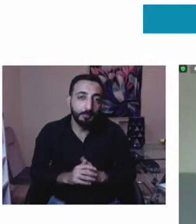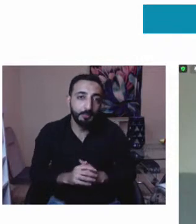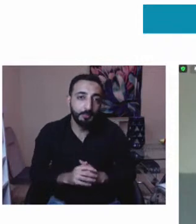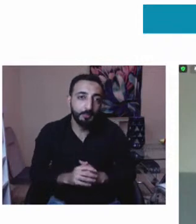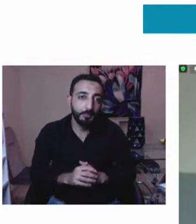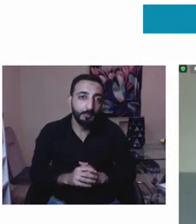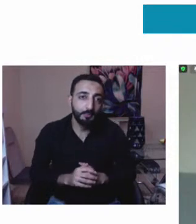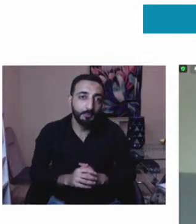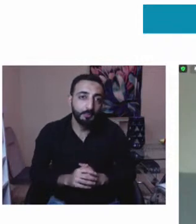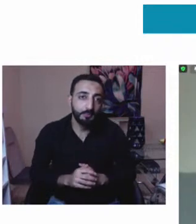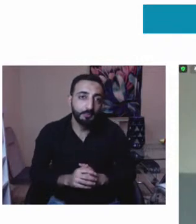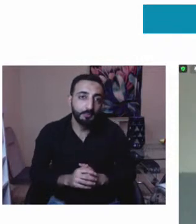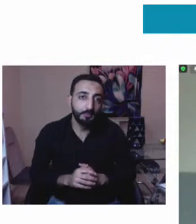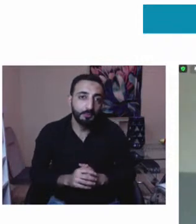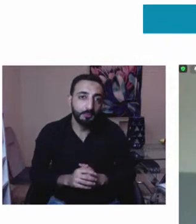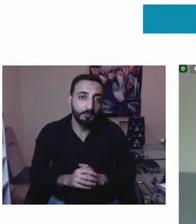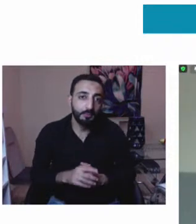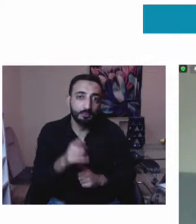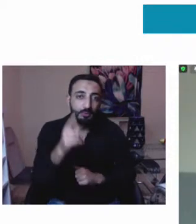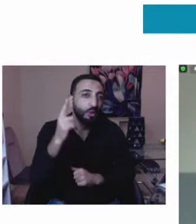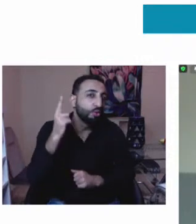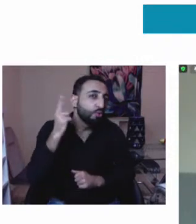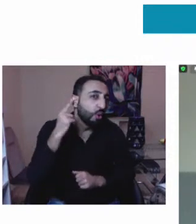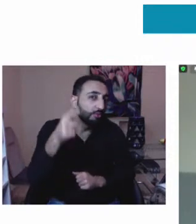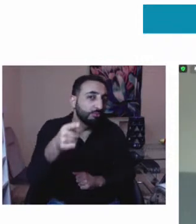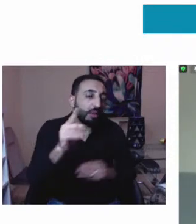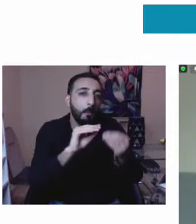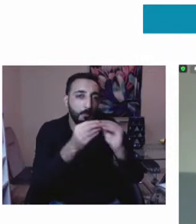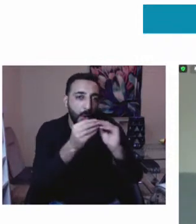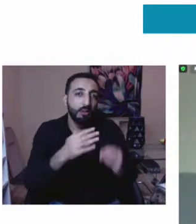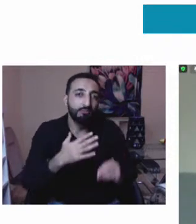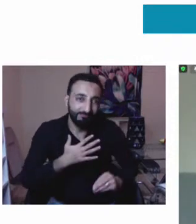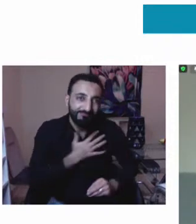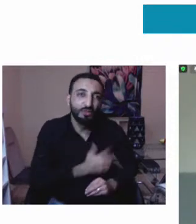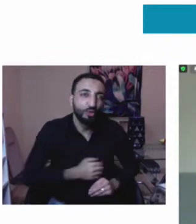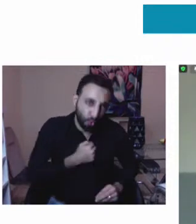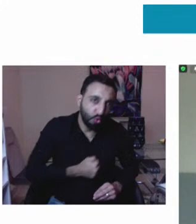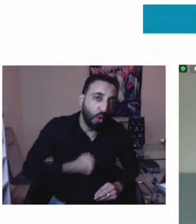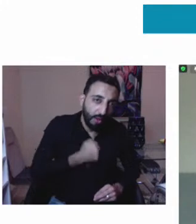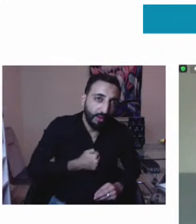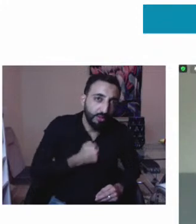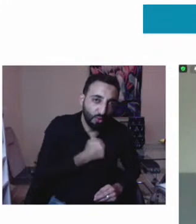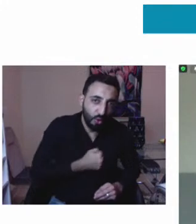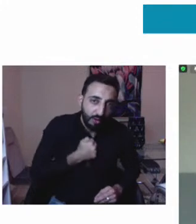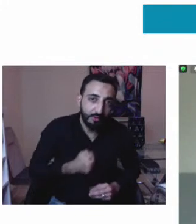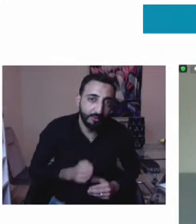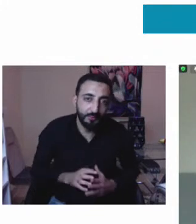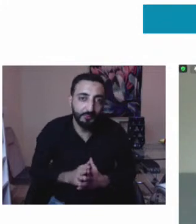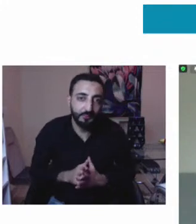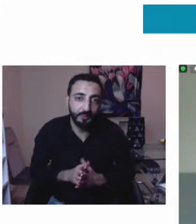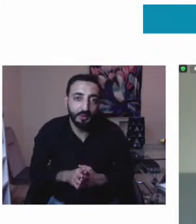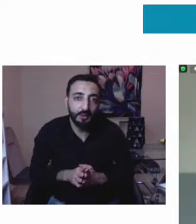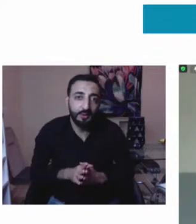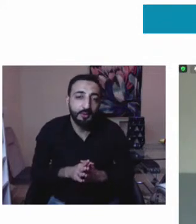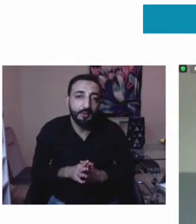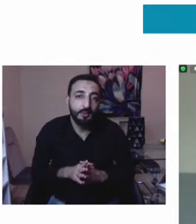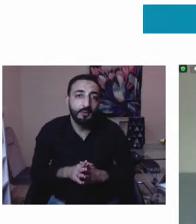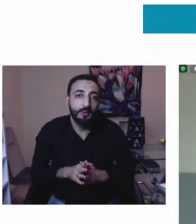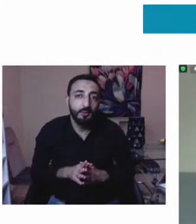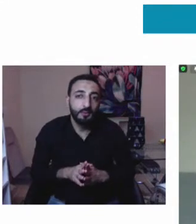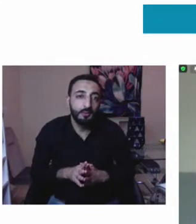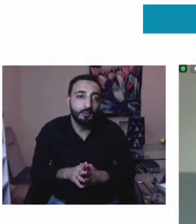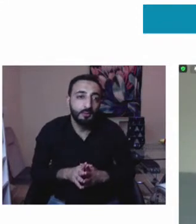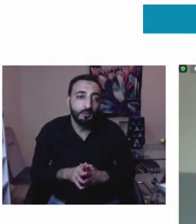why we are here together to have that discussion. And having that reflection shows a real evolution in the youth peace and